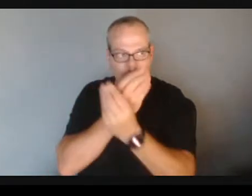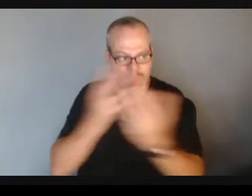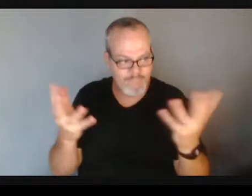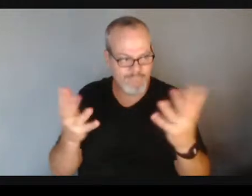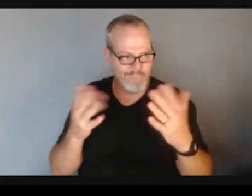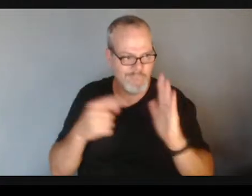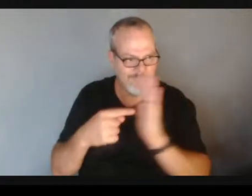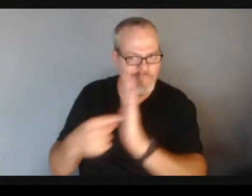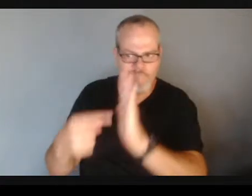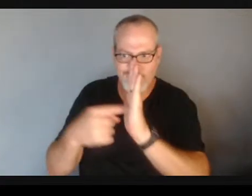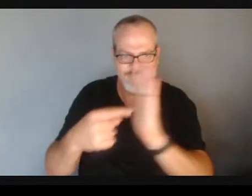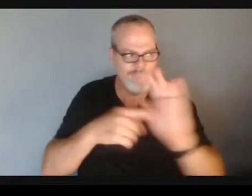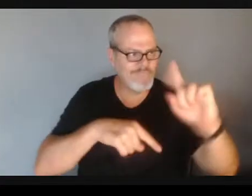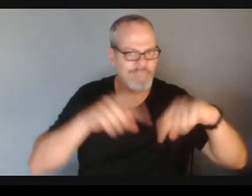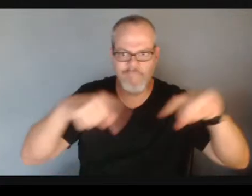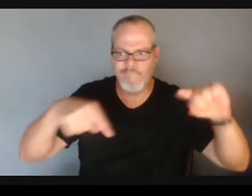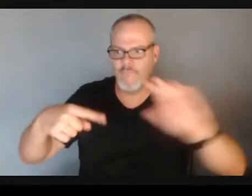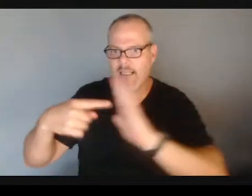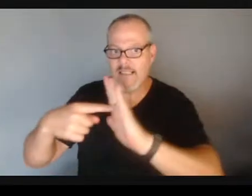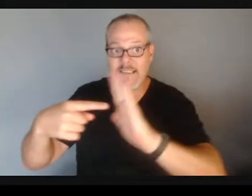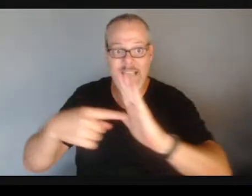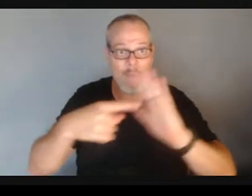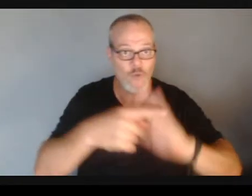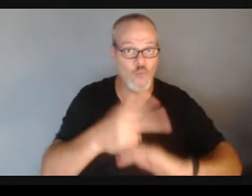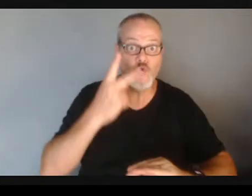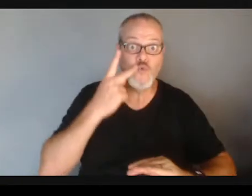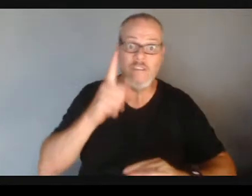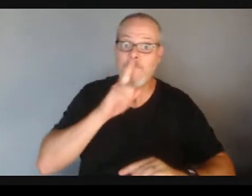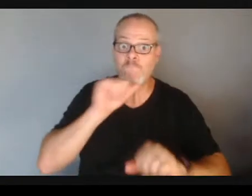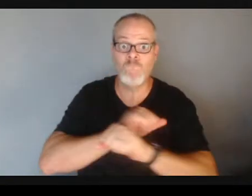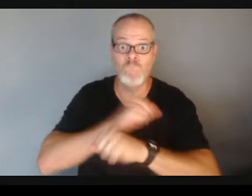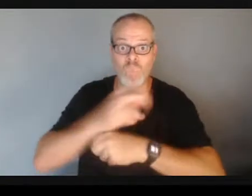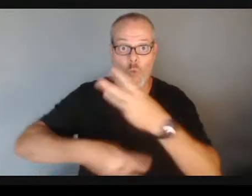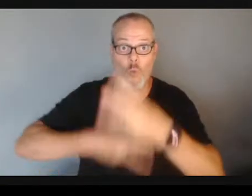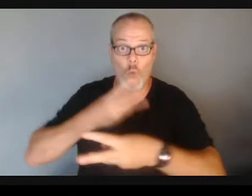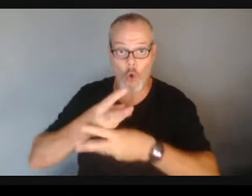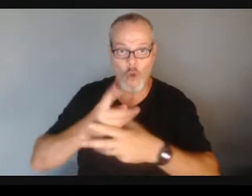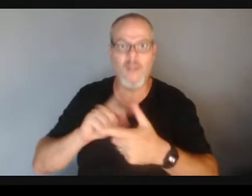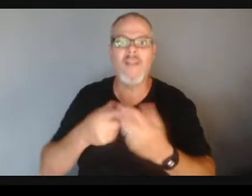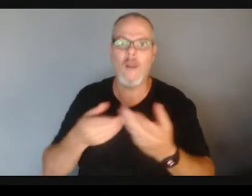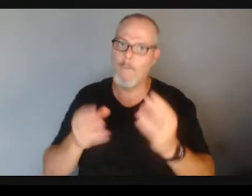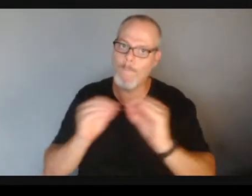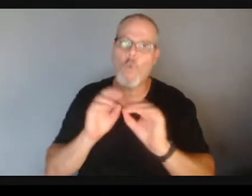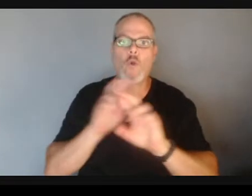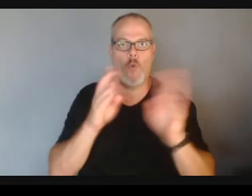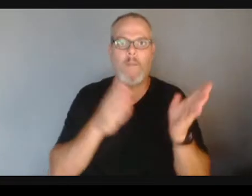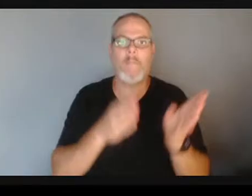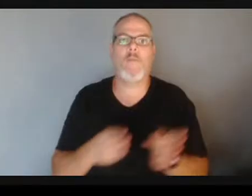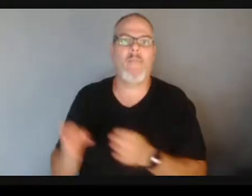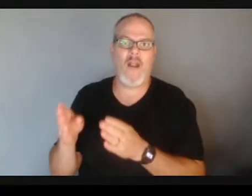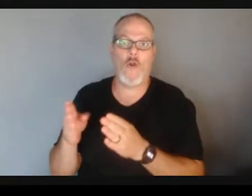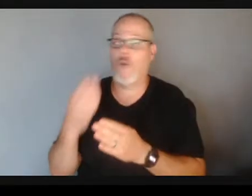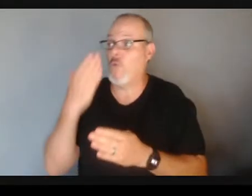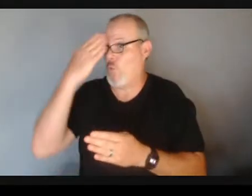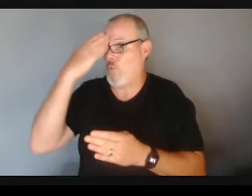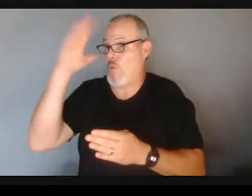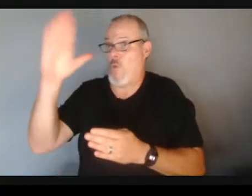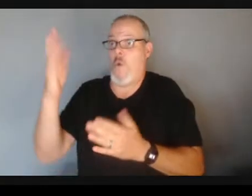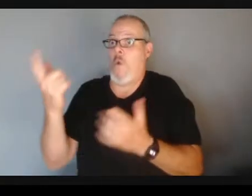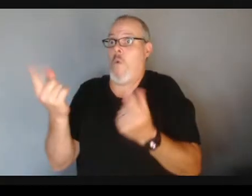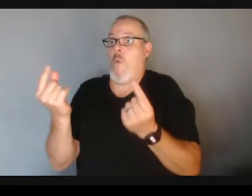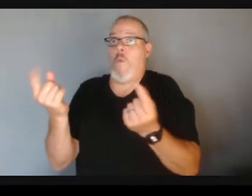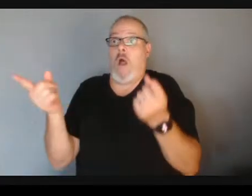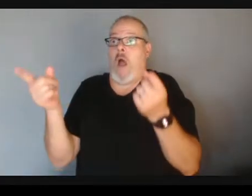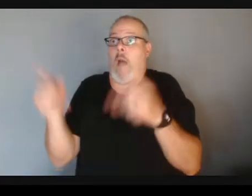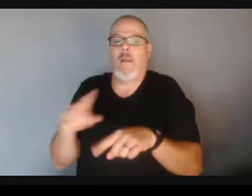shown, when you encounter it in the wild, the more you'll be prepared for it. You won't know what it's going to be,